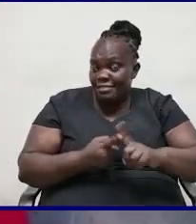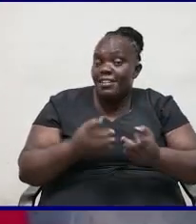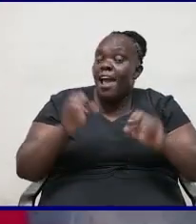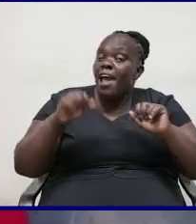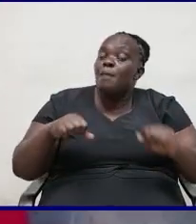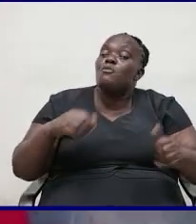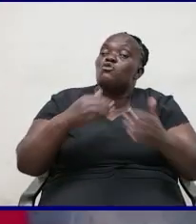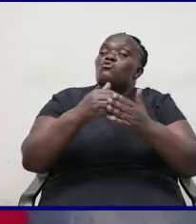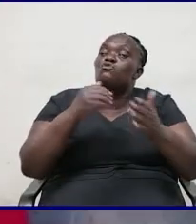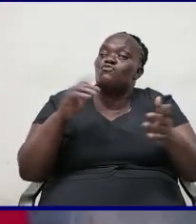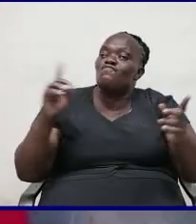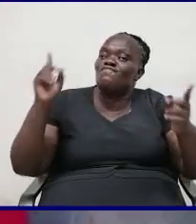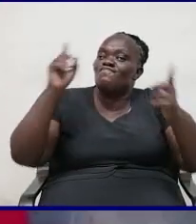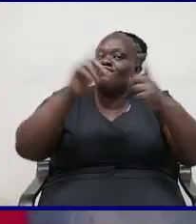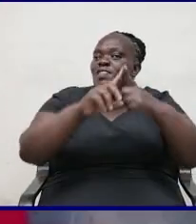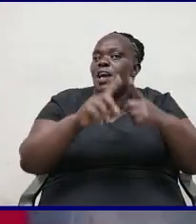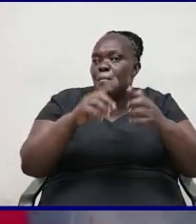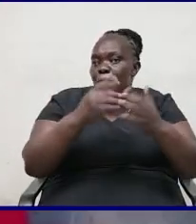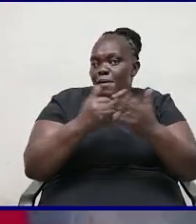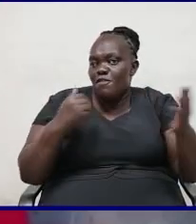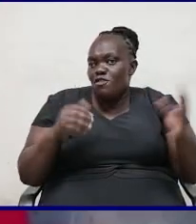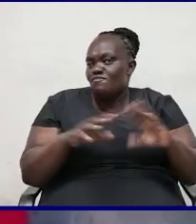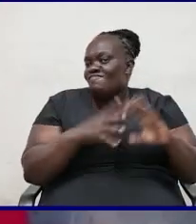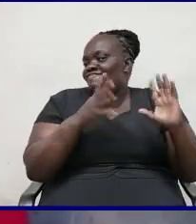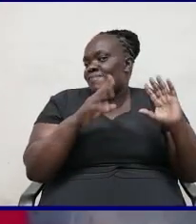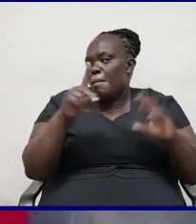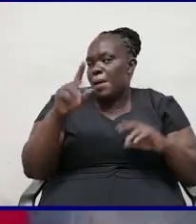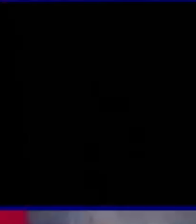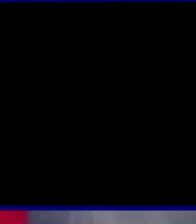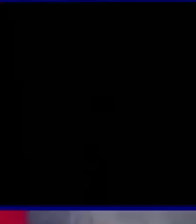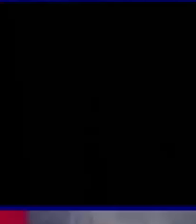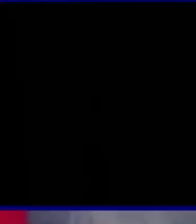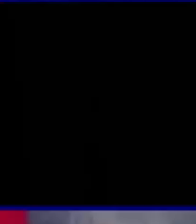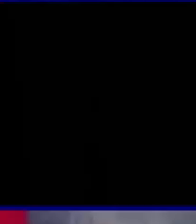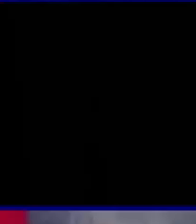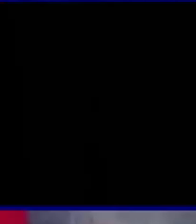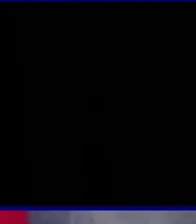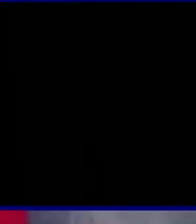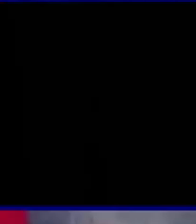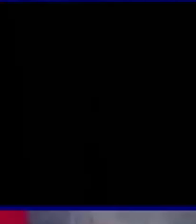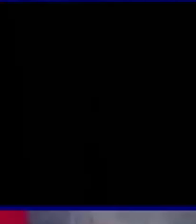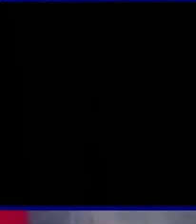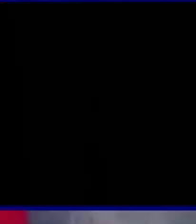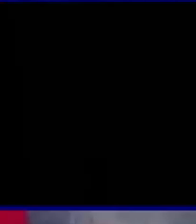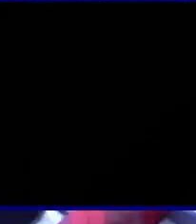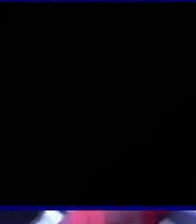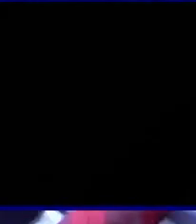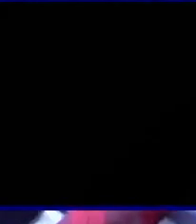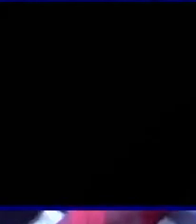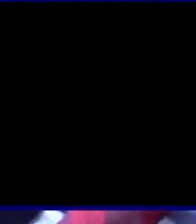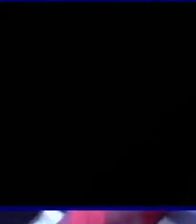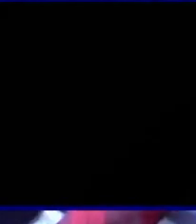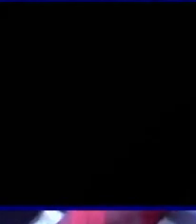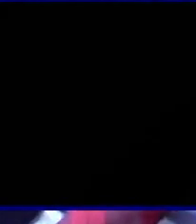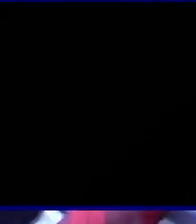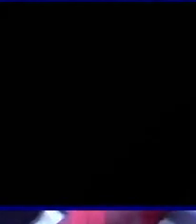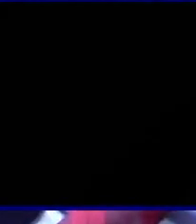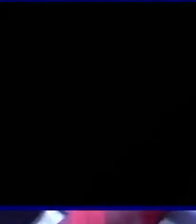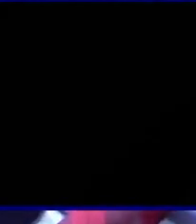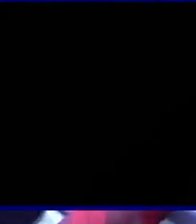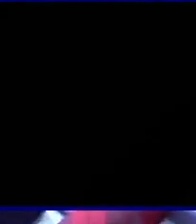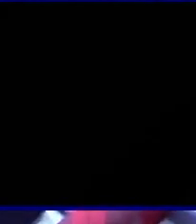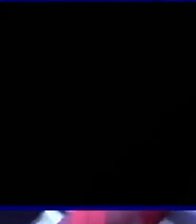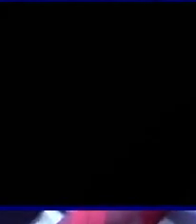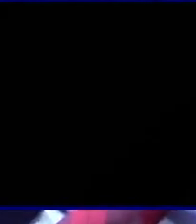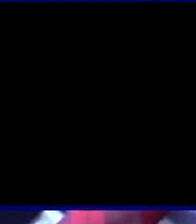to reach before. So I think yes, Makofi hapo kwa PS. Let's just be more granular before we turn to the